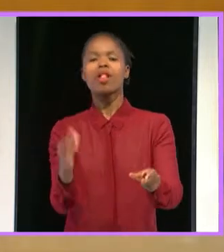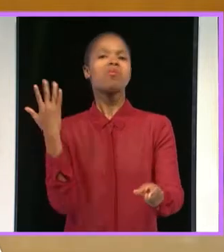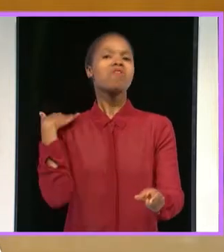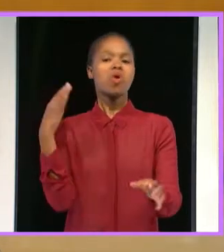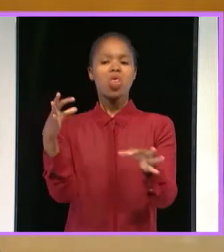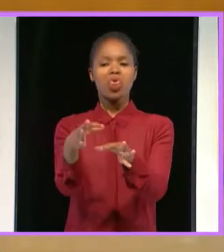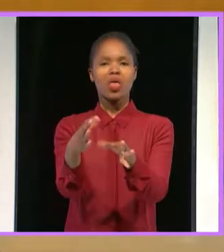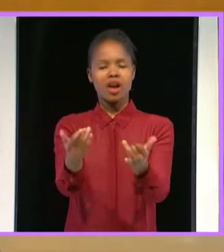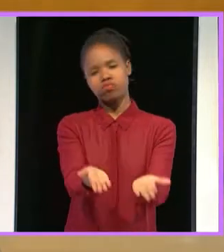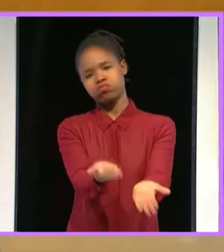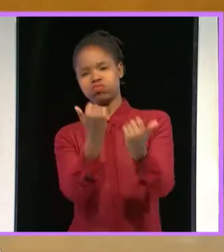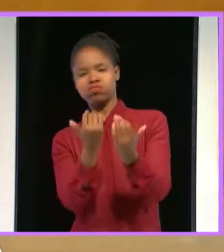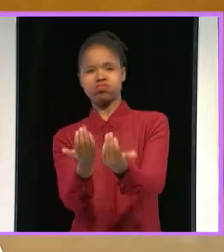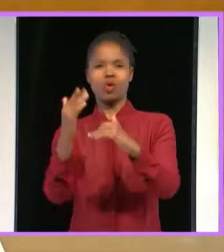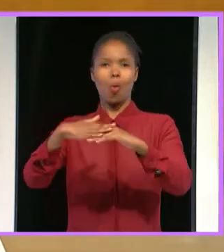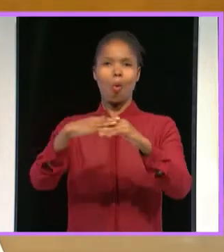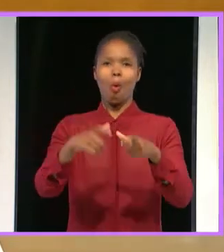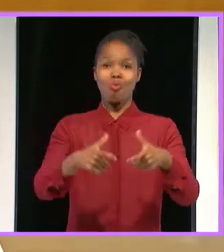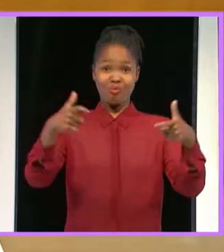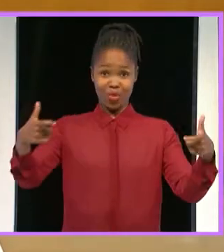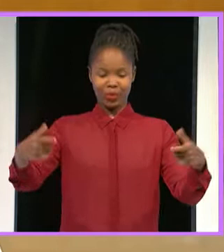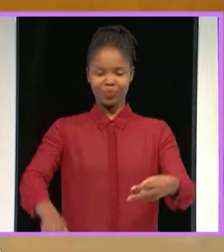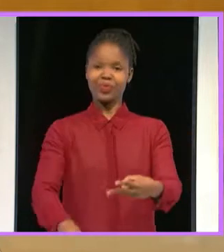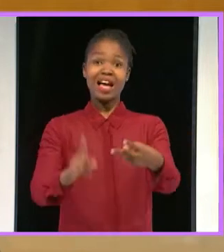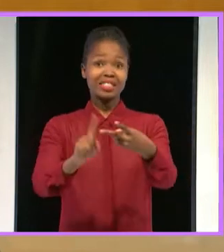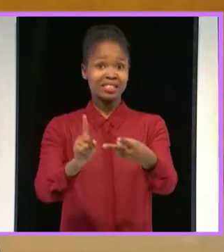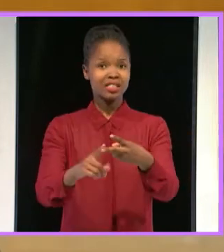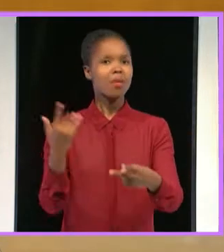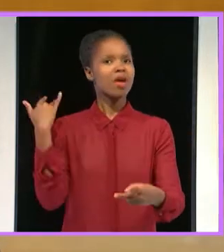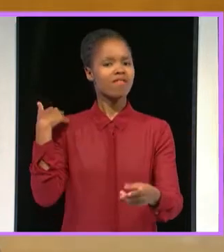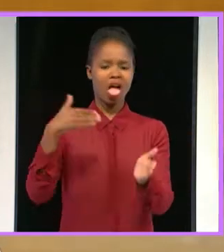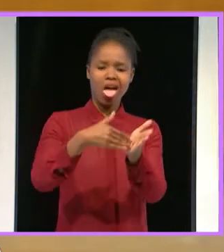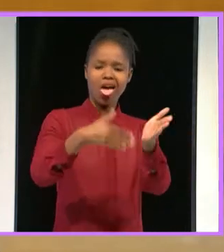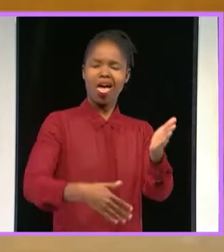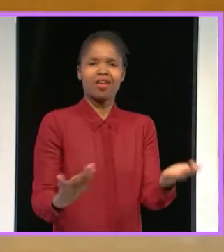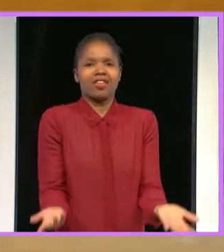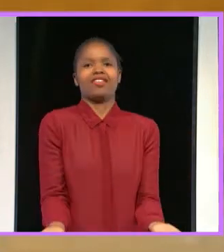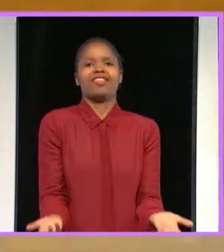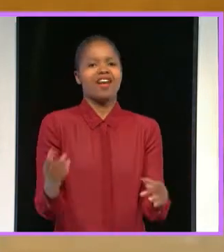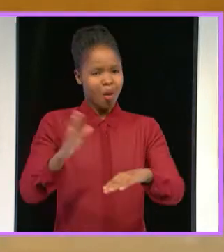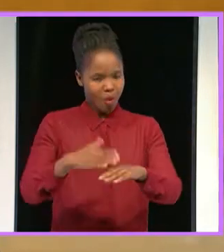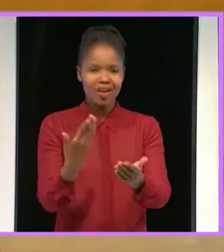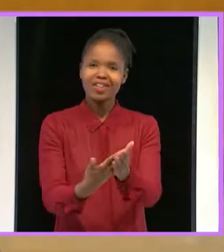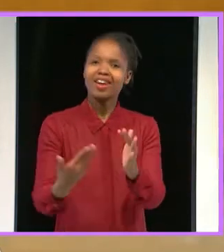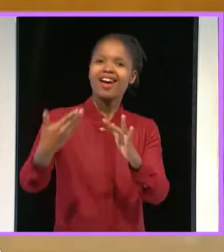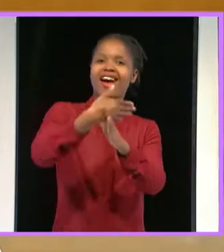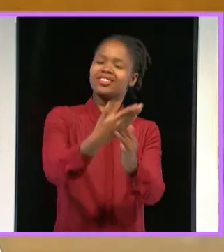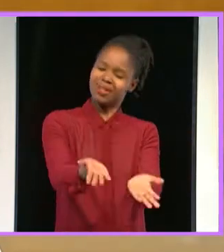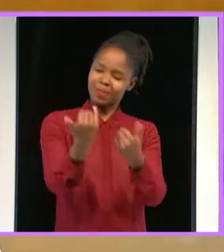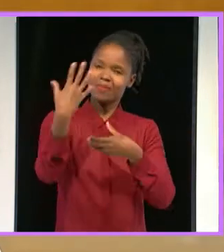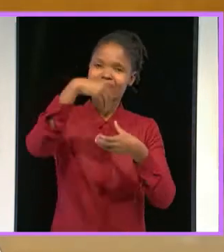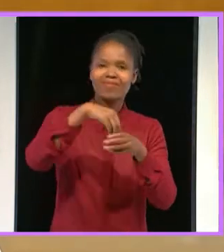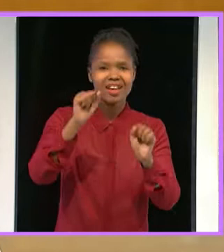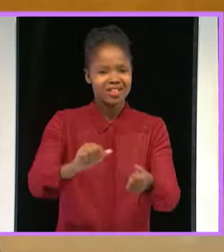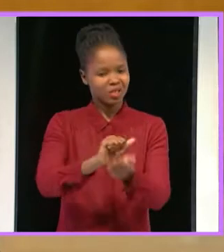rugby, but then as well is those people that were found ineligible now has a place to go. And apart